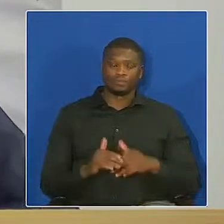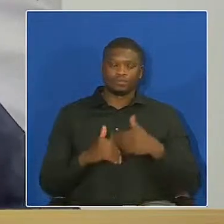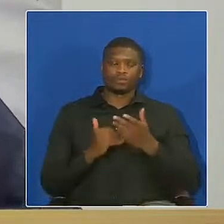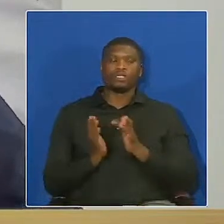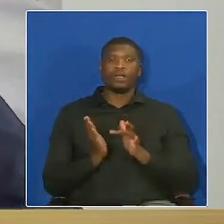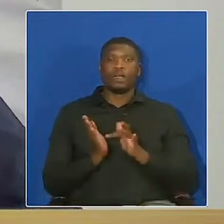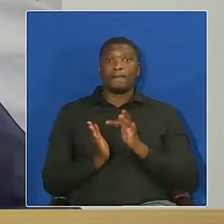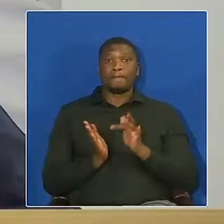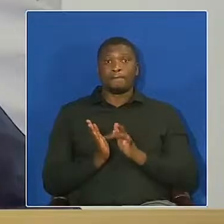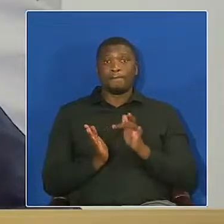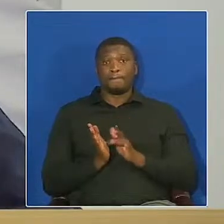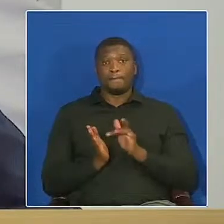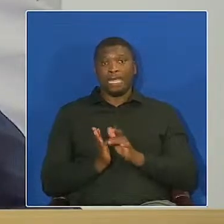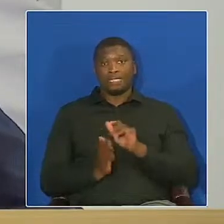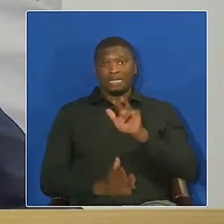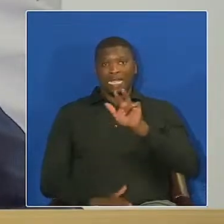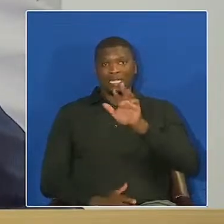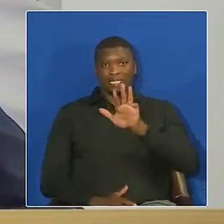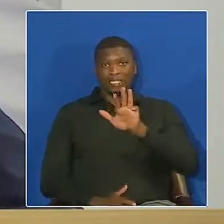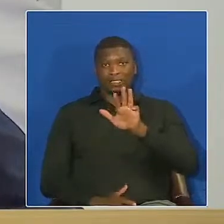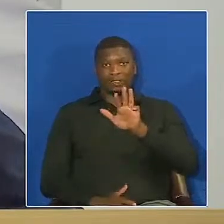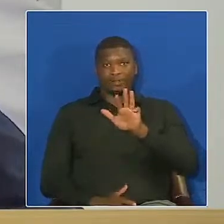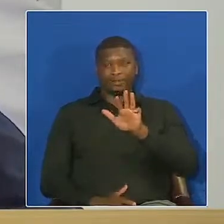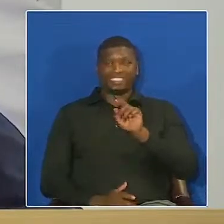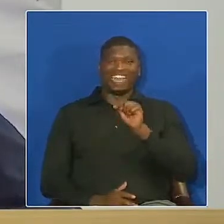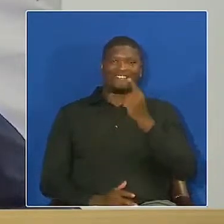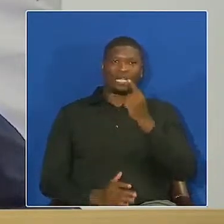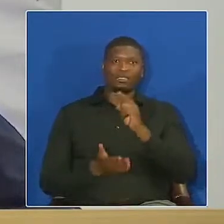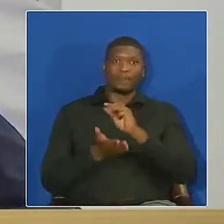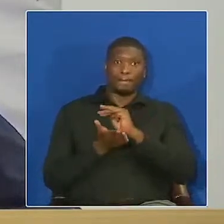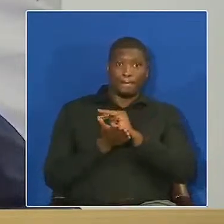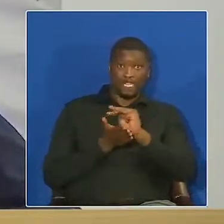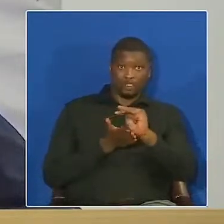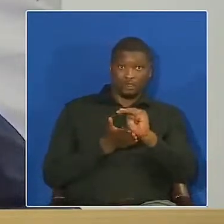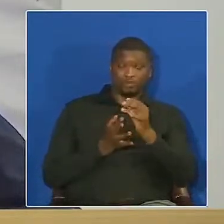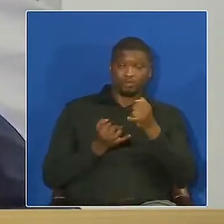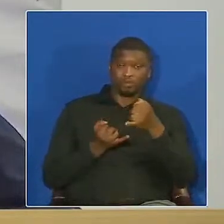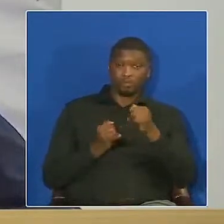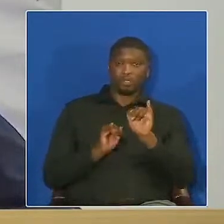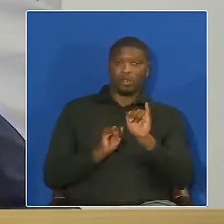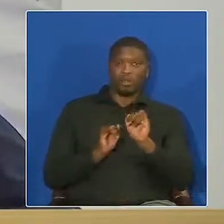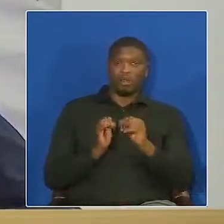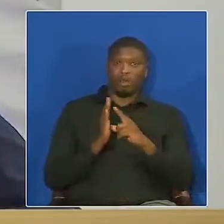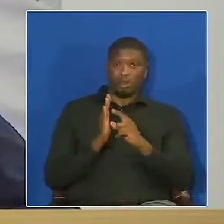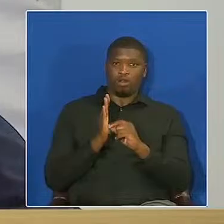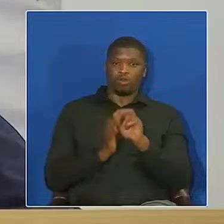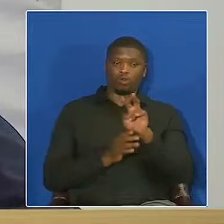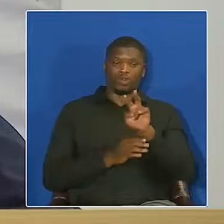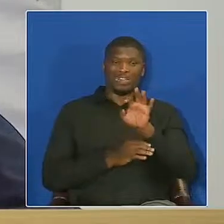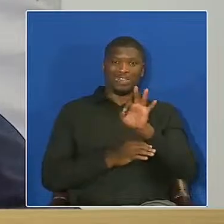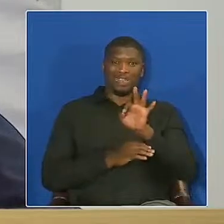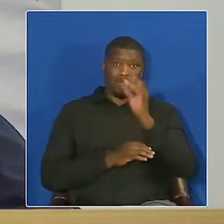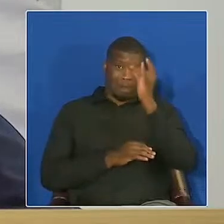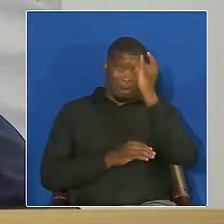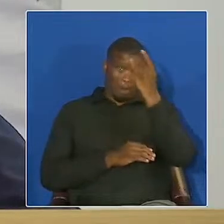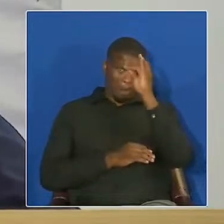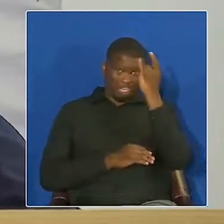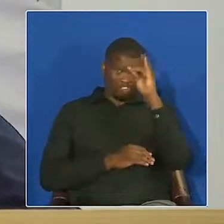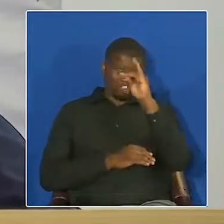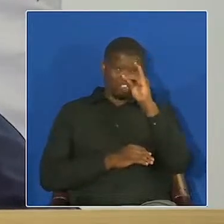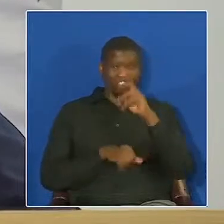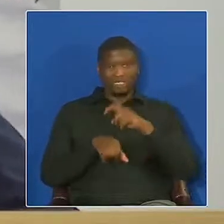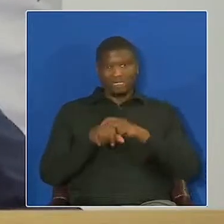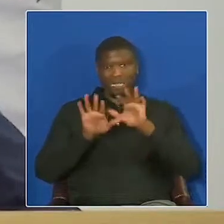page 89, the first message, still on the 23rd of March at